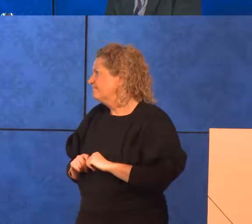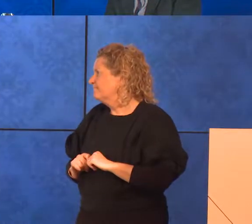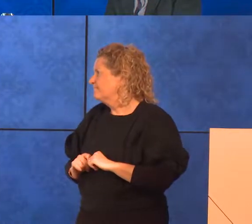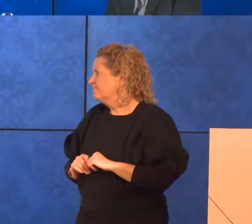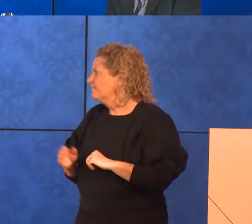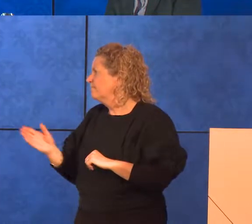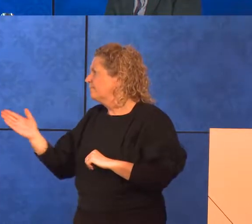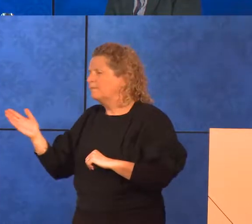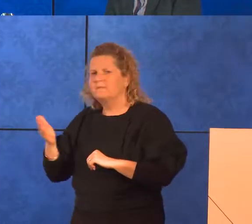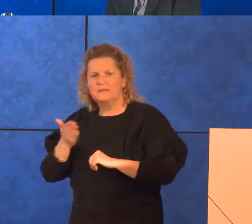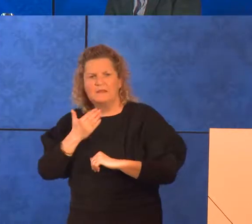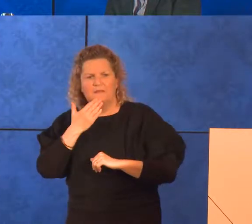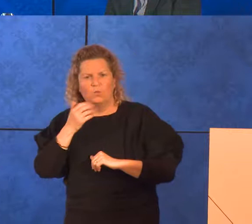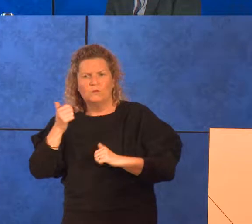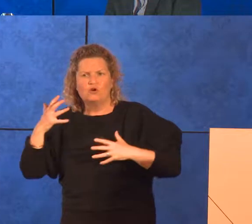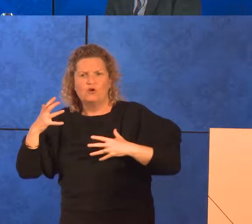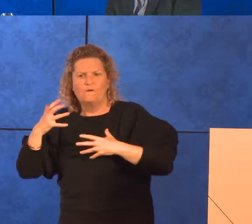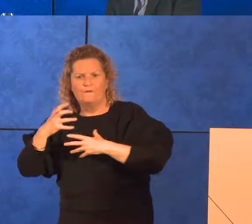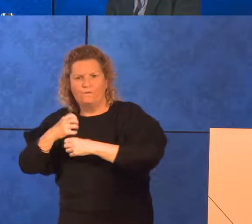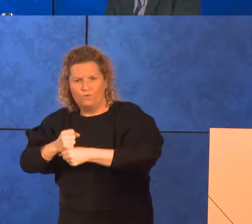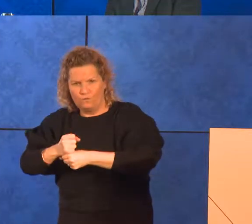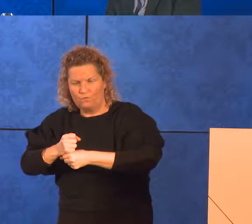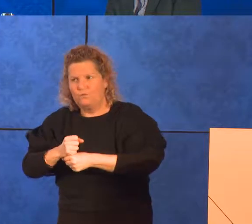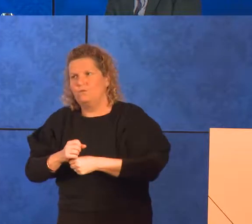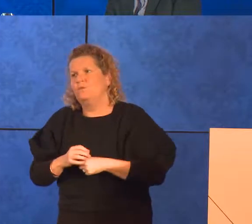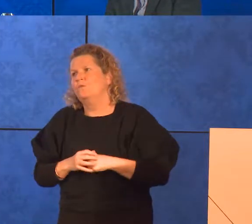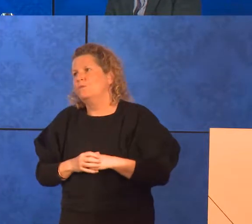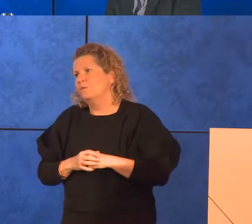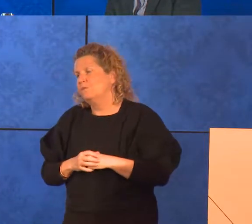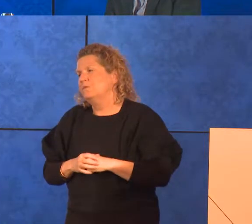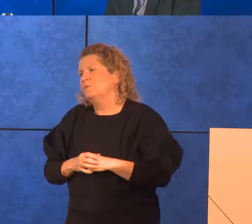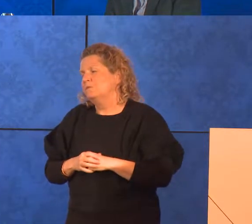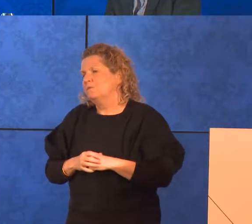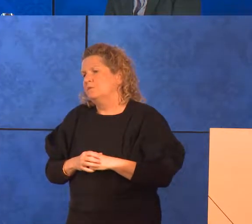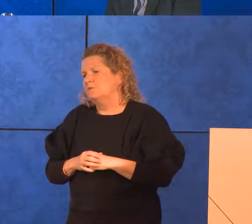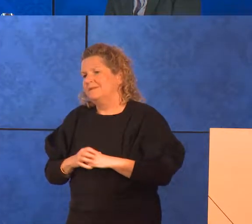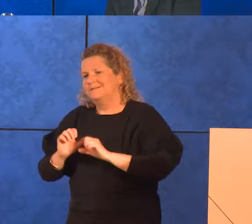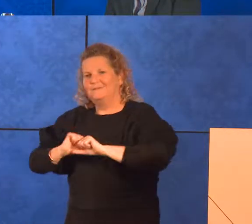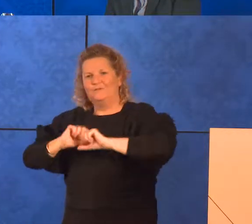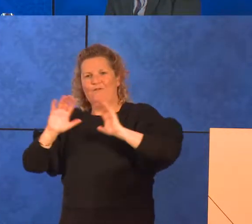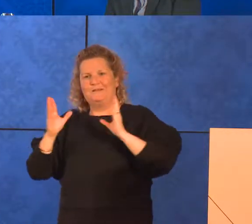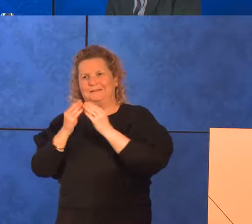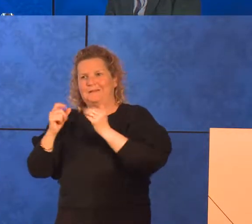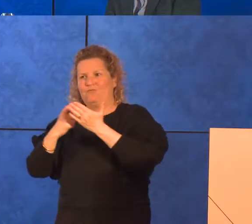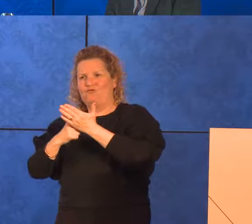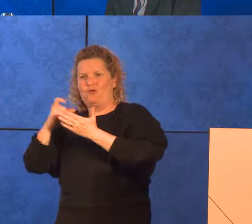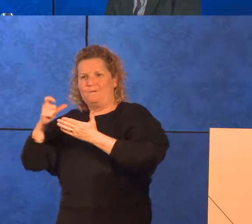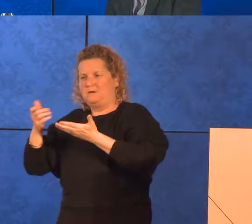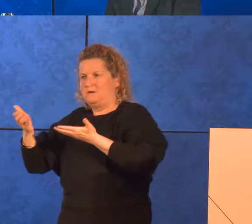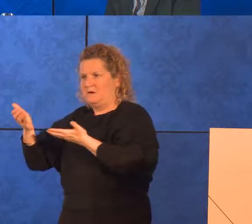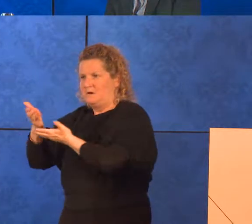good overview. And, you know, it's obvious that some Royal Commissions are going to affect people